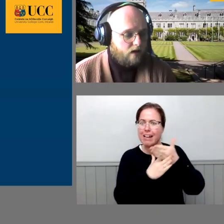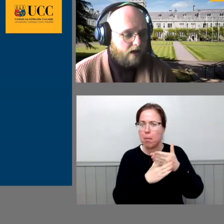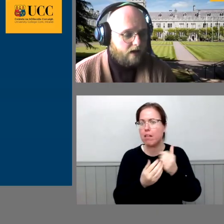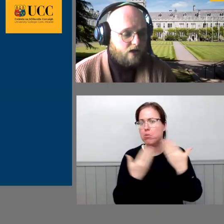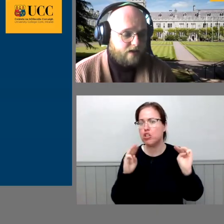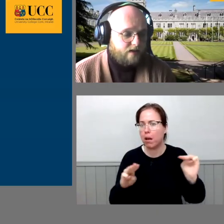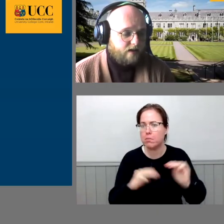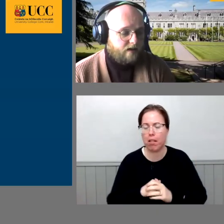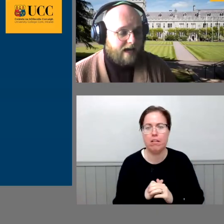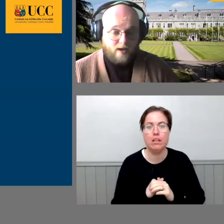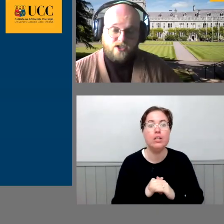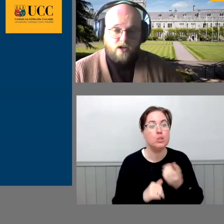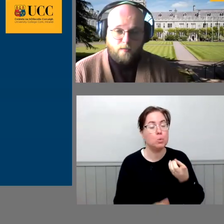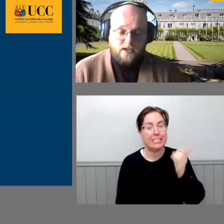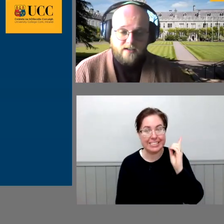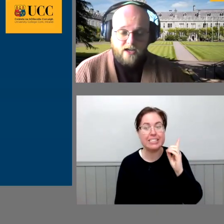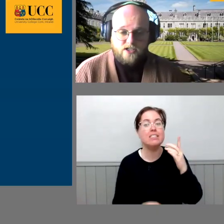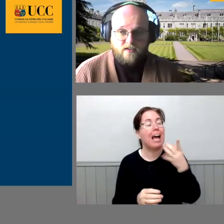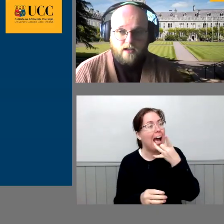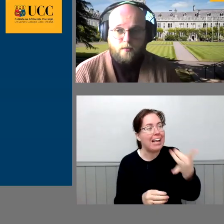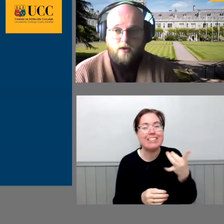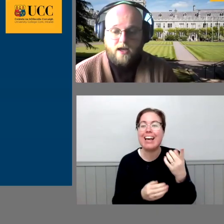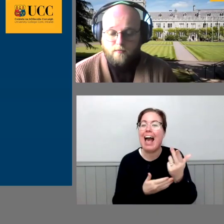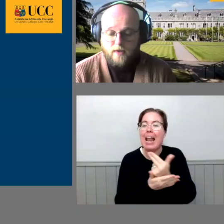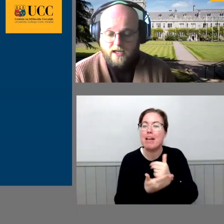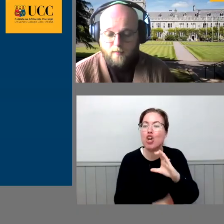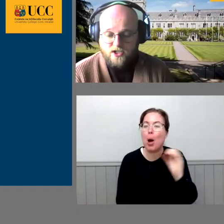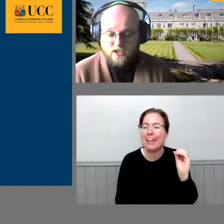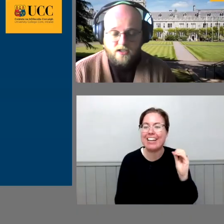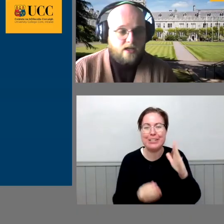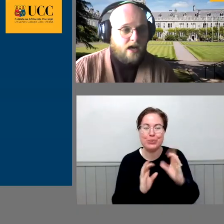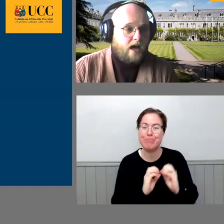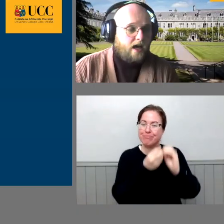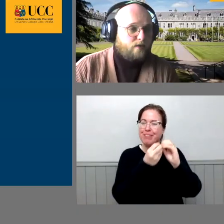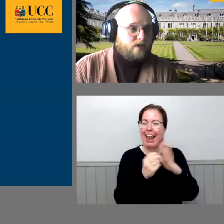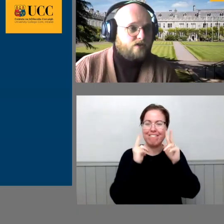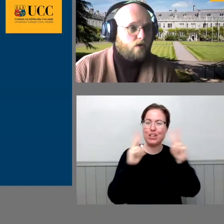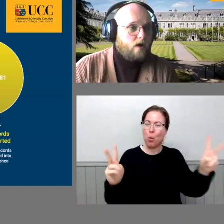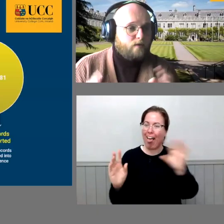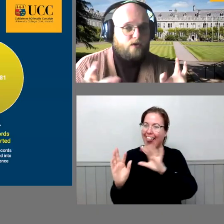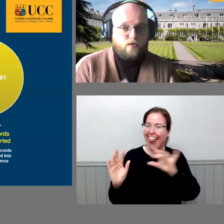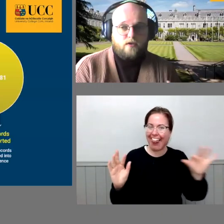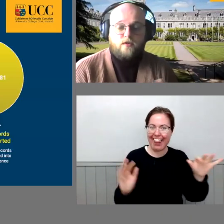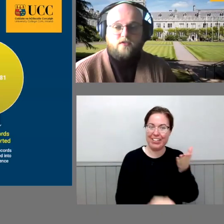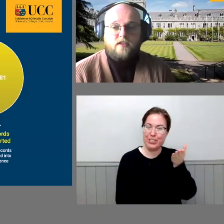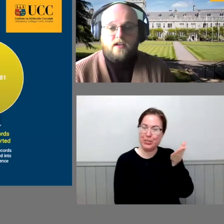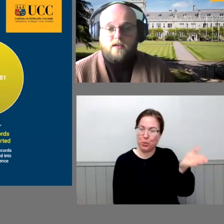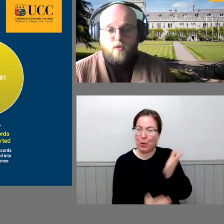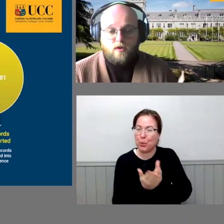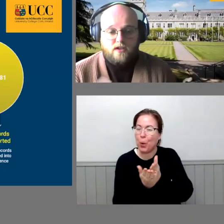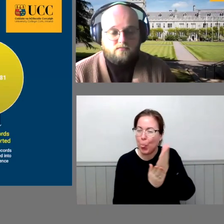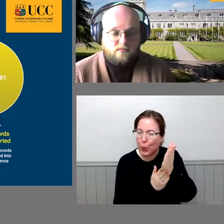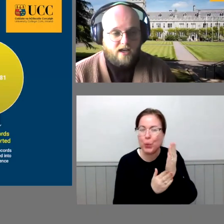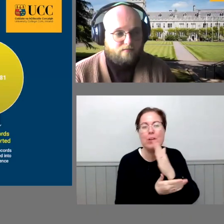we contracted an animation company to actually develop an animation. So I'm going to go through a few of